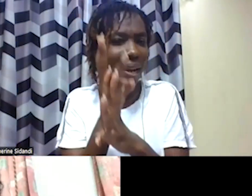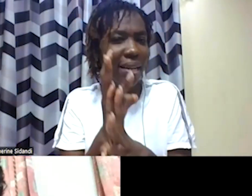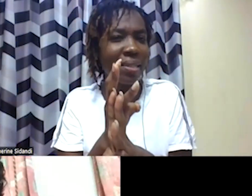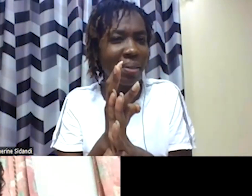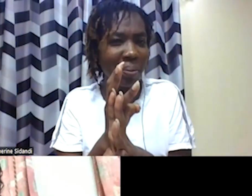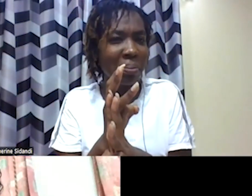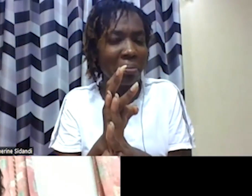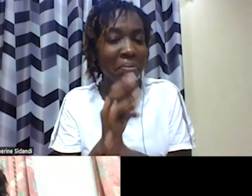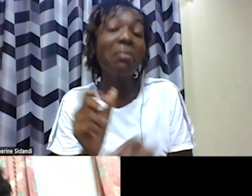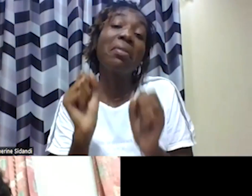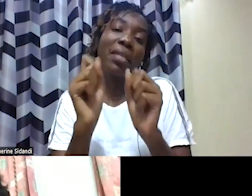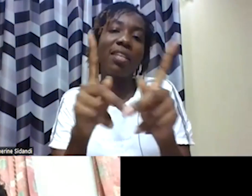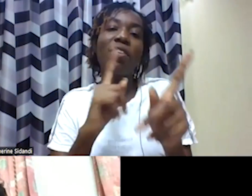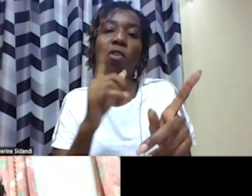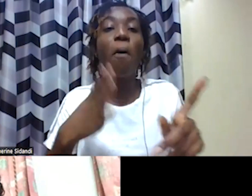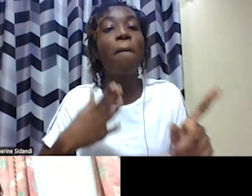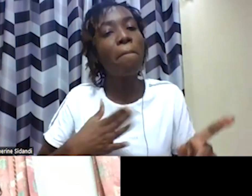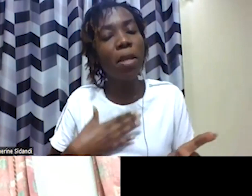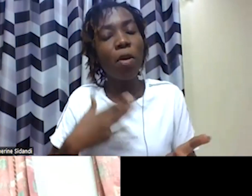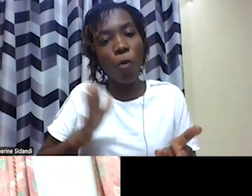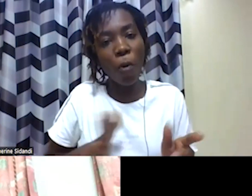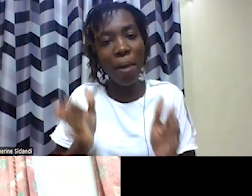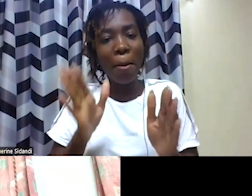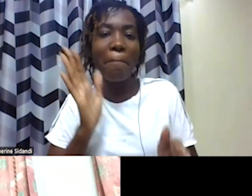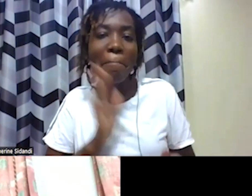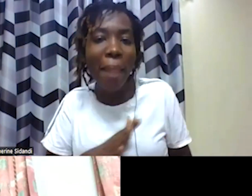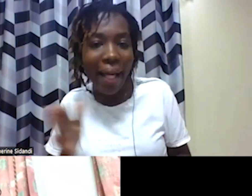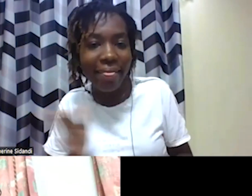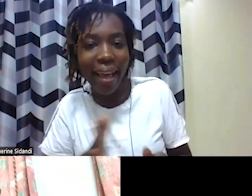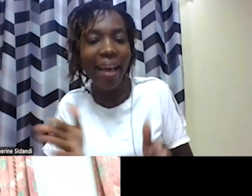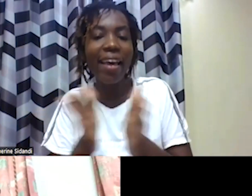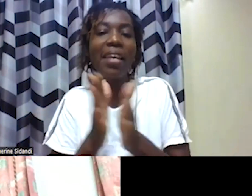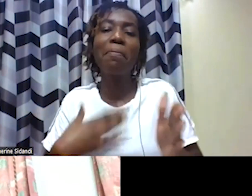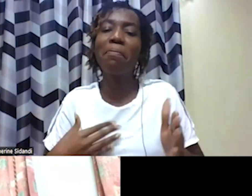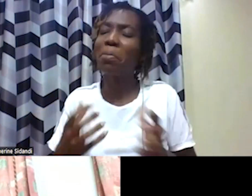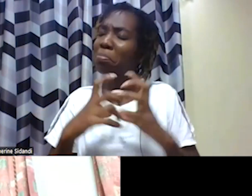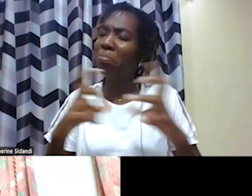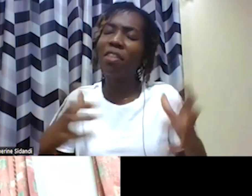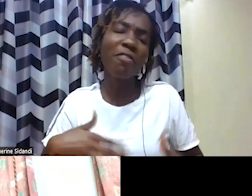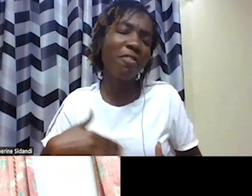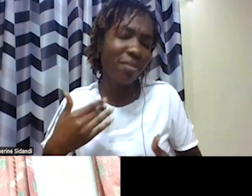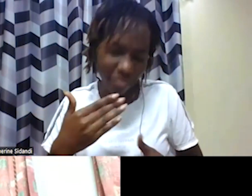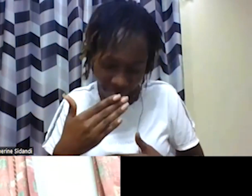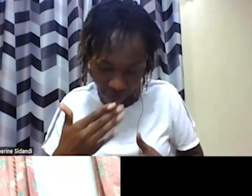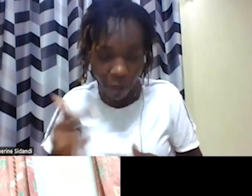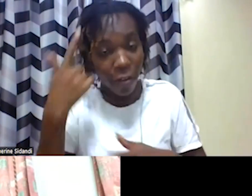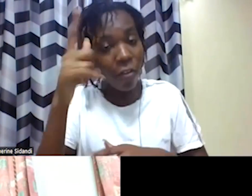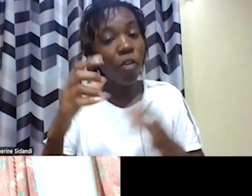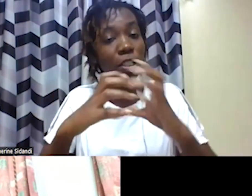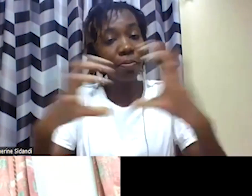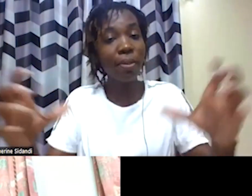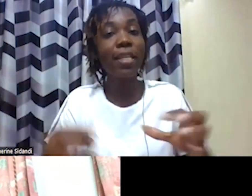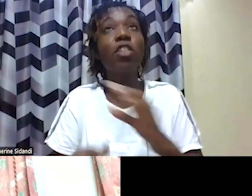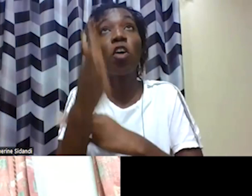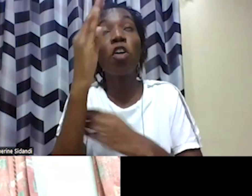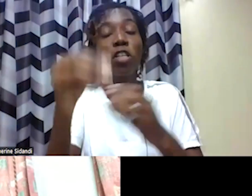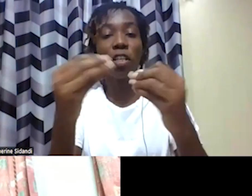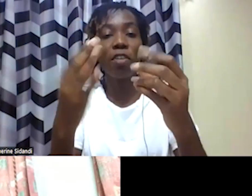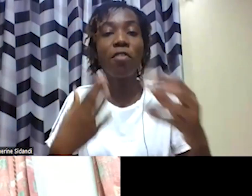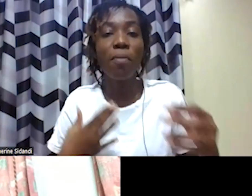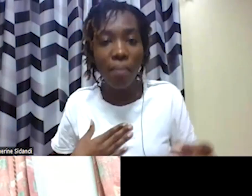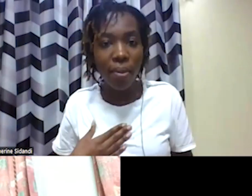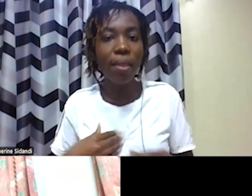Okay, so I'm a woman, I'm a mother, and I'm so grateful for the space that God gave me to be a member of parliament